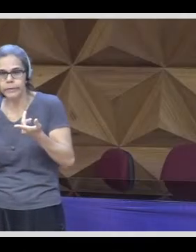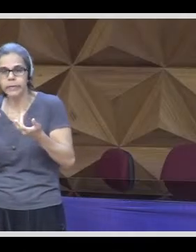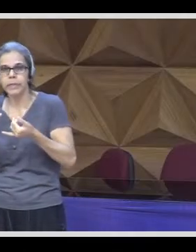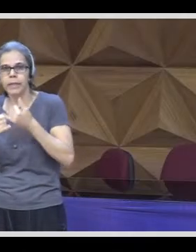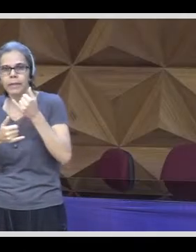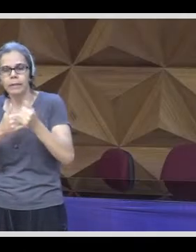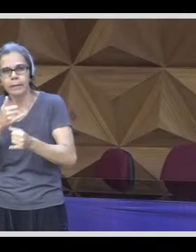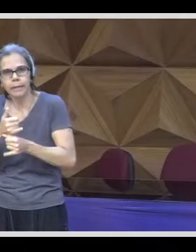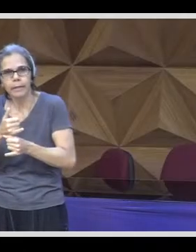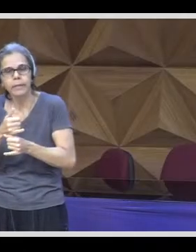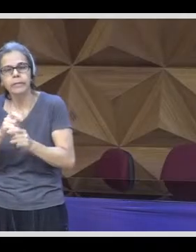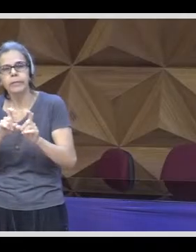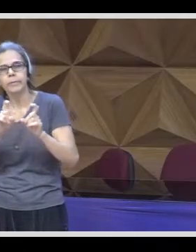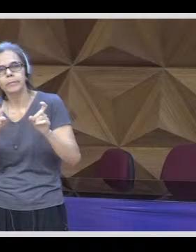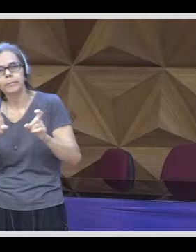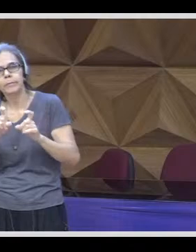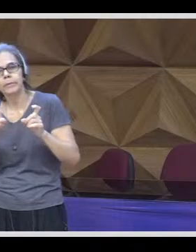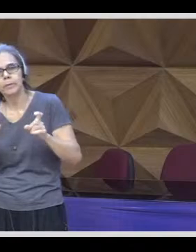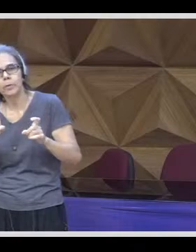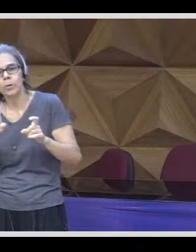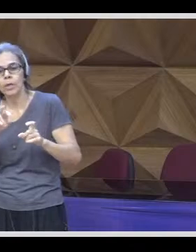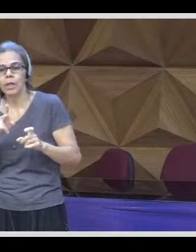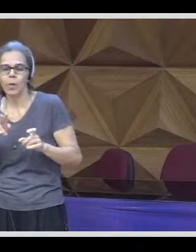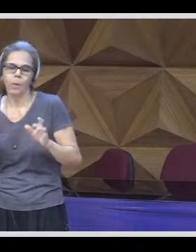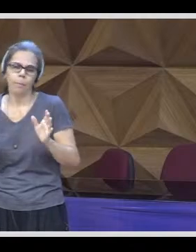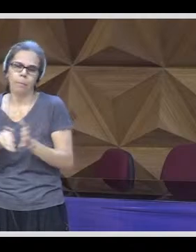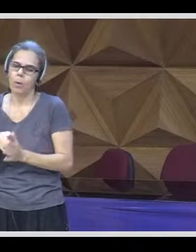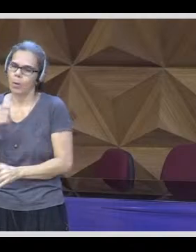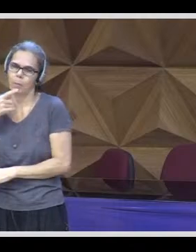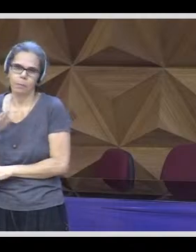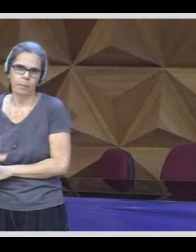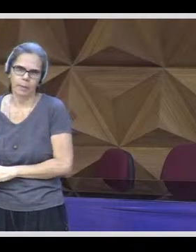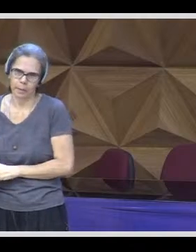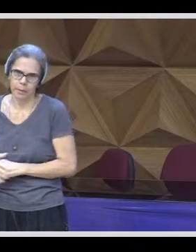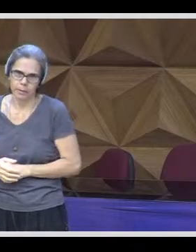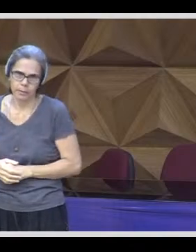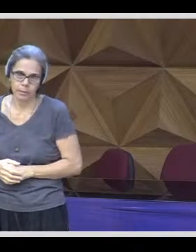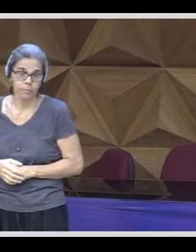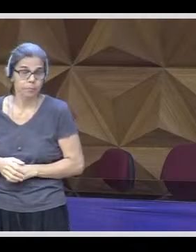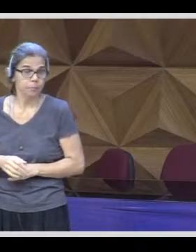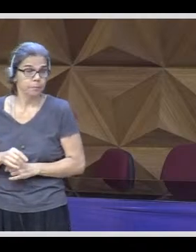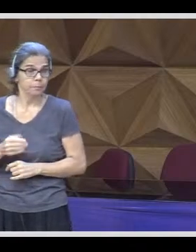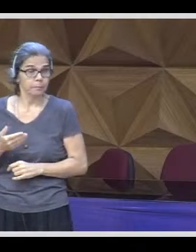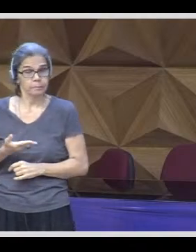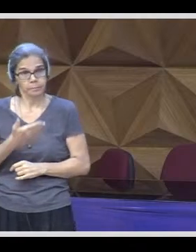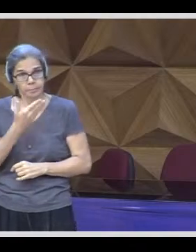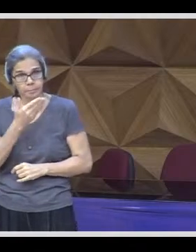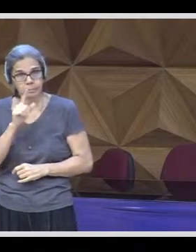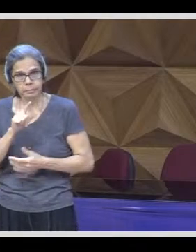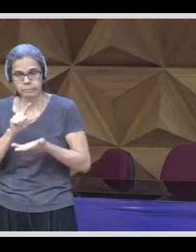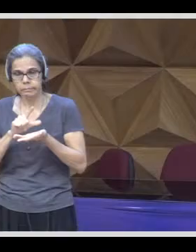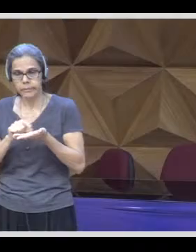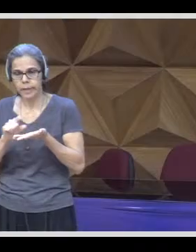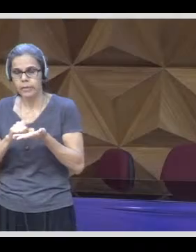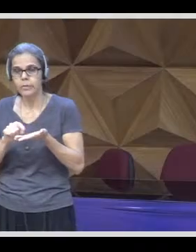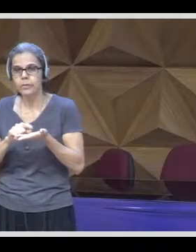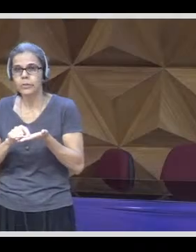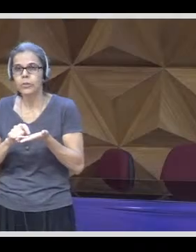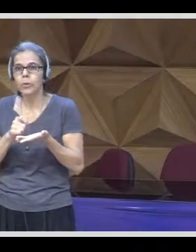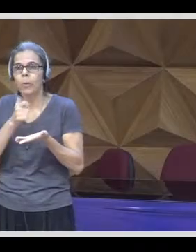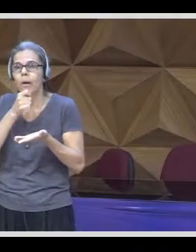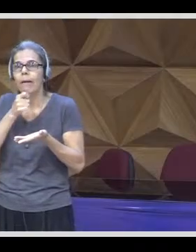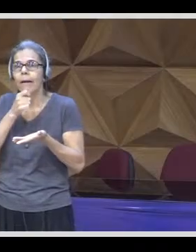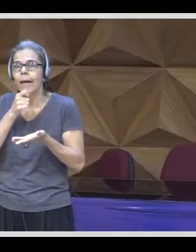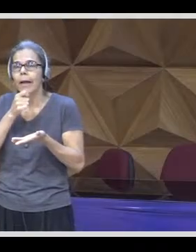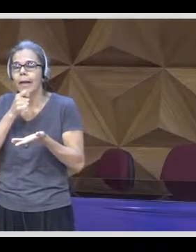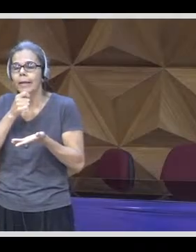recently, this is a paper that is still under review, but I like to talk to it because it's a different strategy to collect